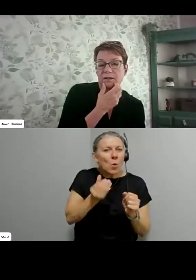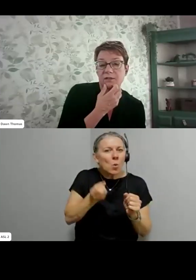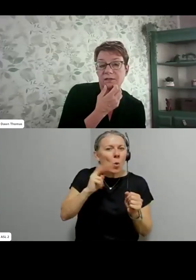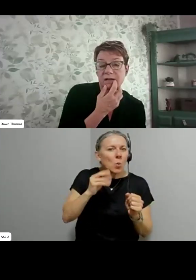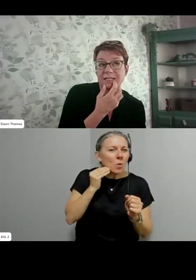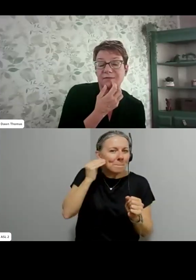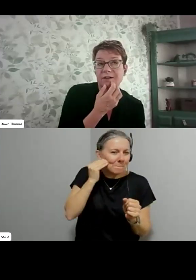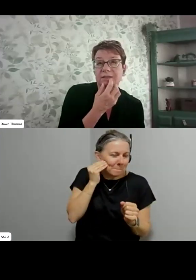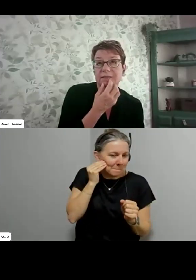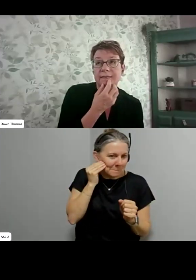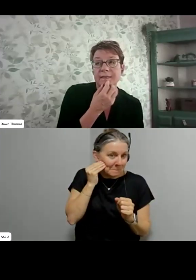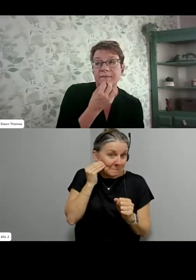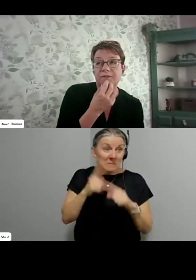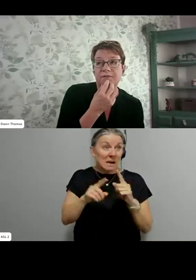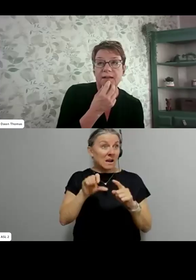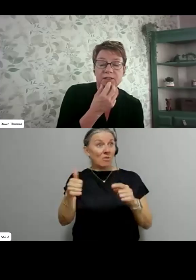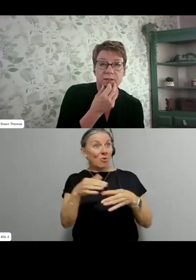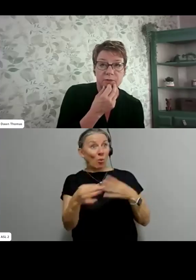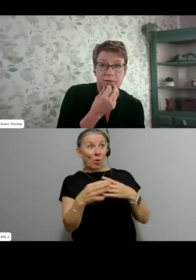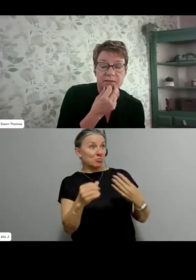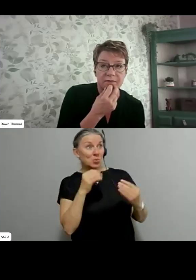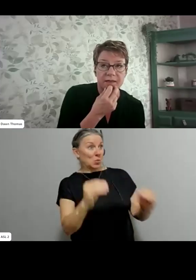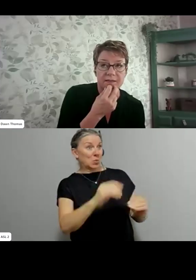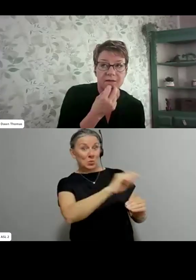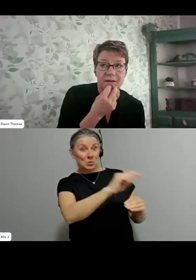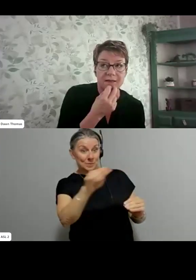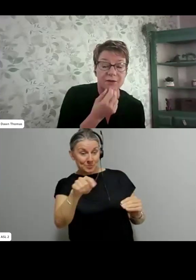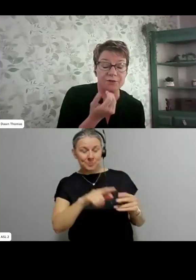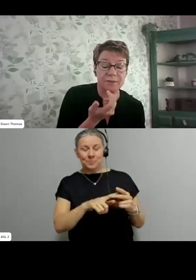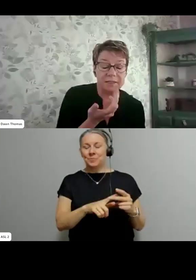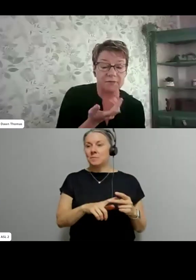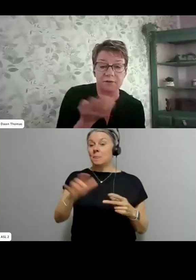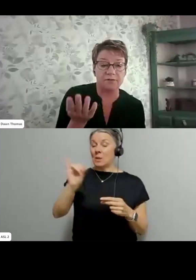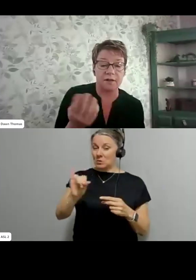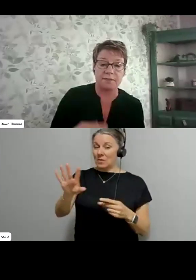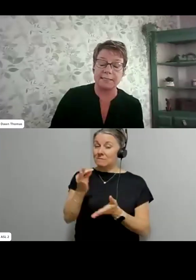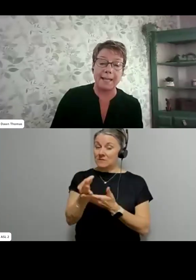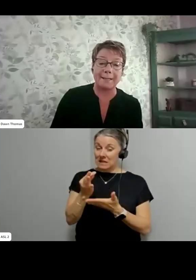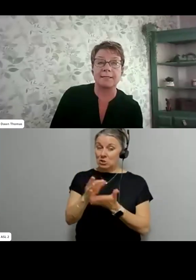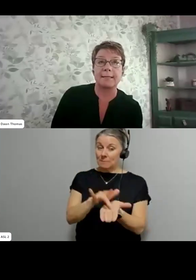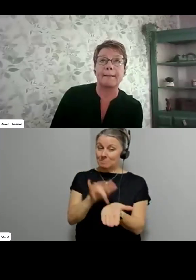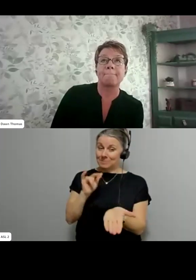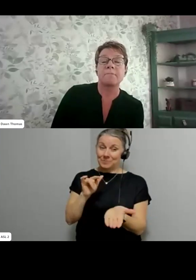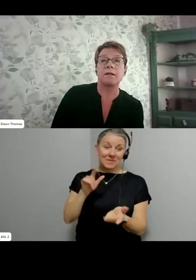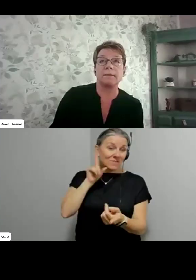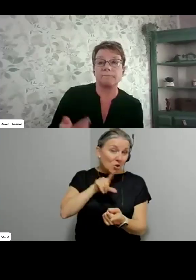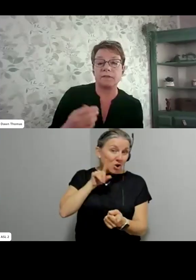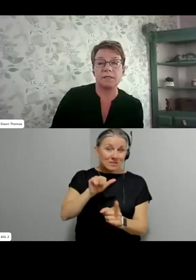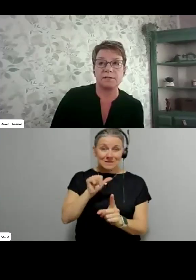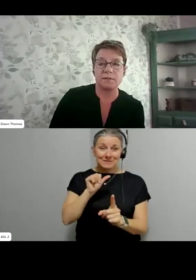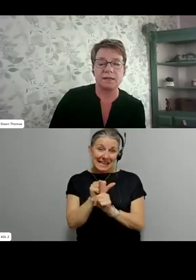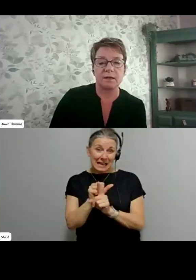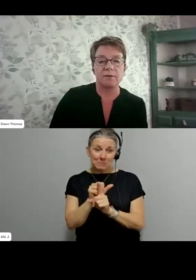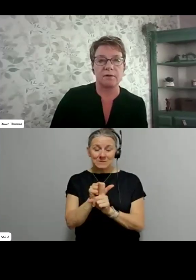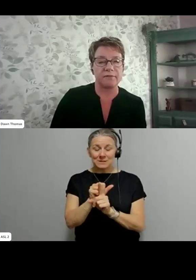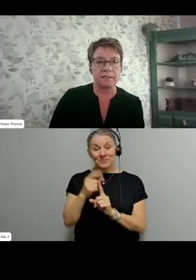a challenge. And as far as the financial abuse stuff, that can also be difficult. The frauds and scams, like the